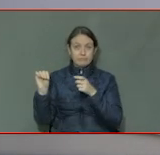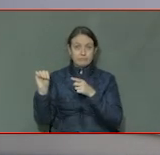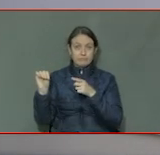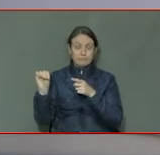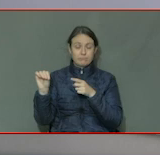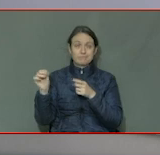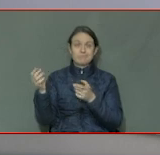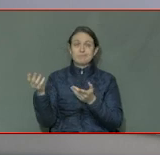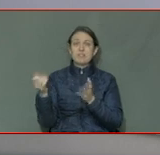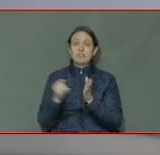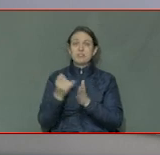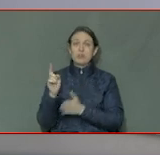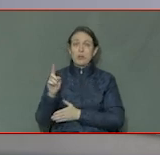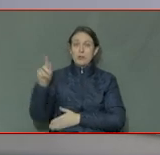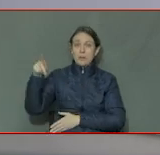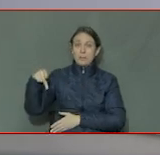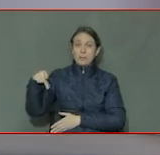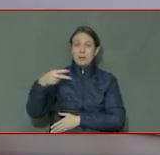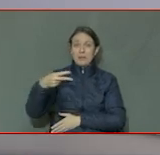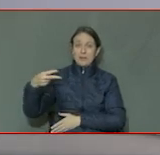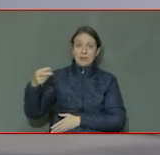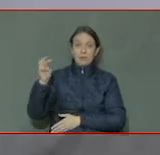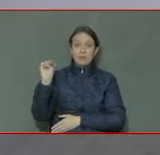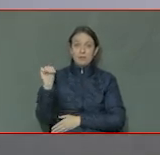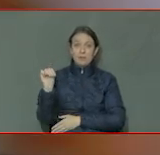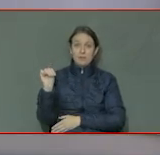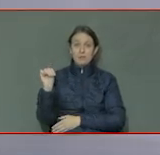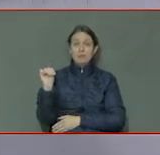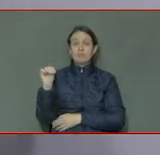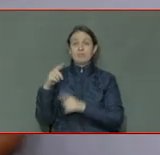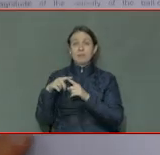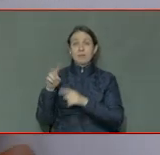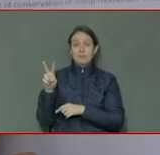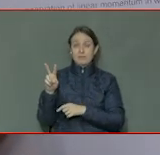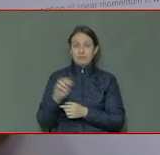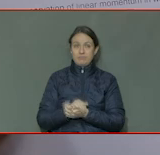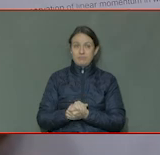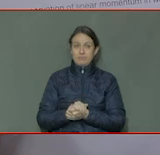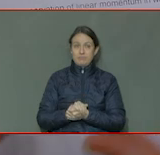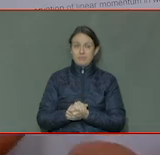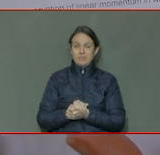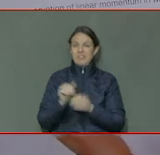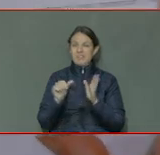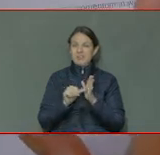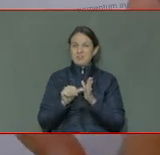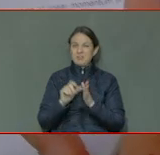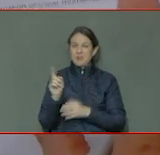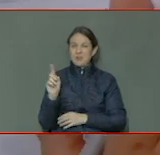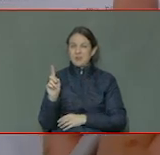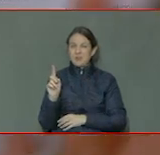is just P equals M times V. And what is important about